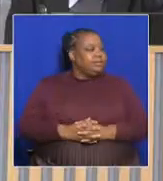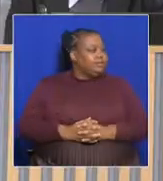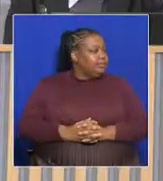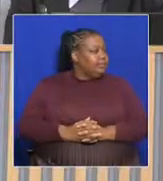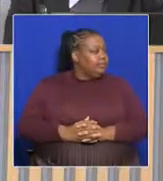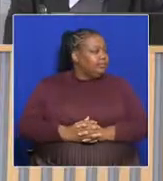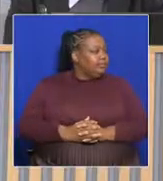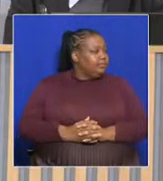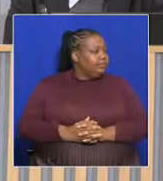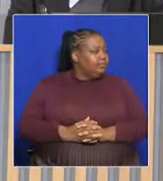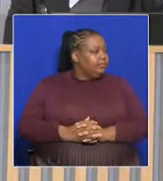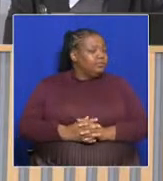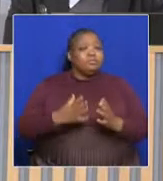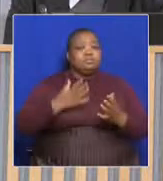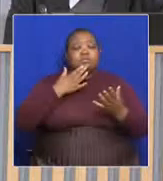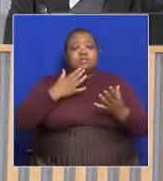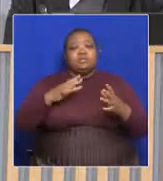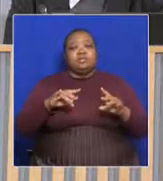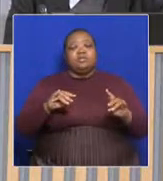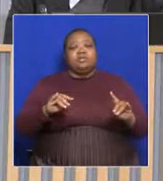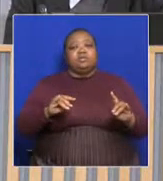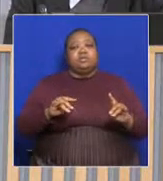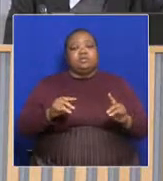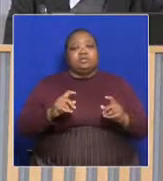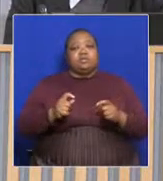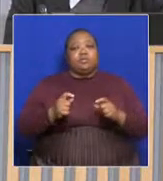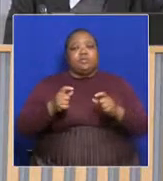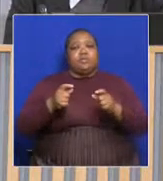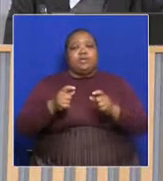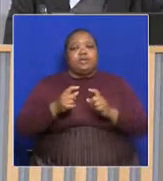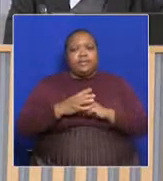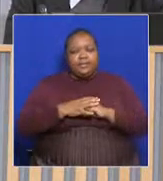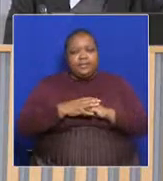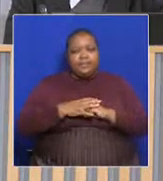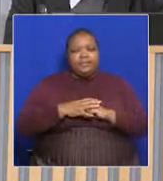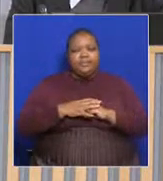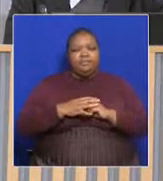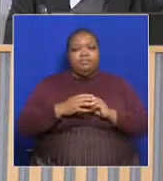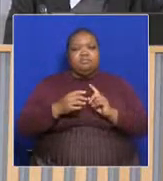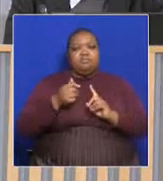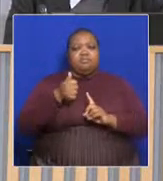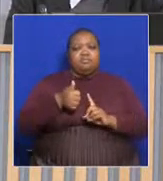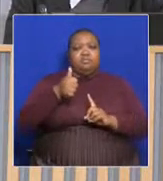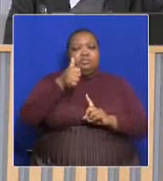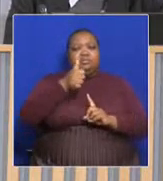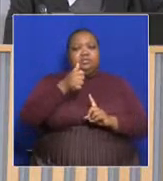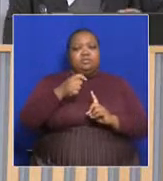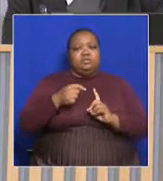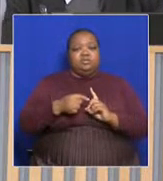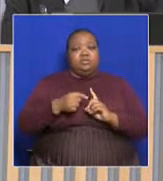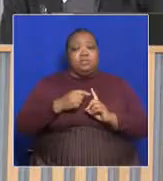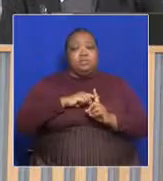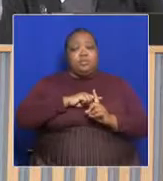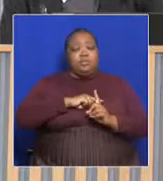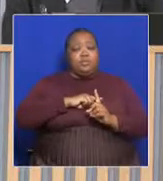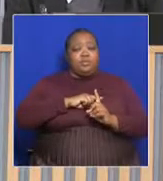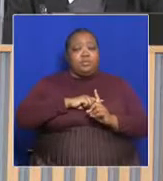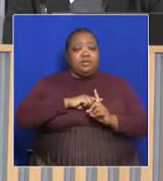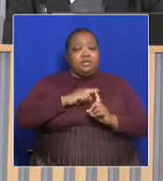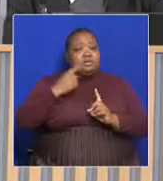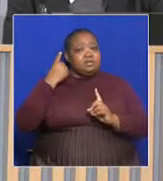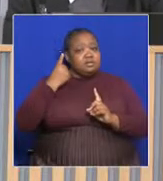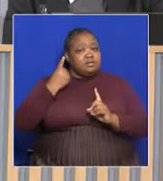Thank you, Chair. Just very quickly, Colonel, if I may, and this is because I think you either